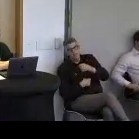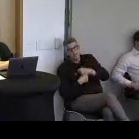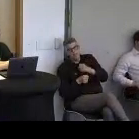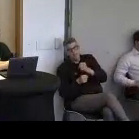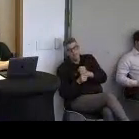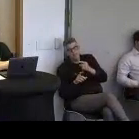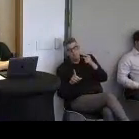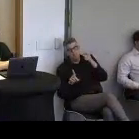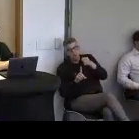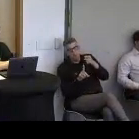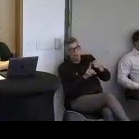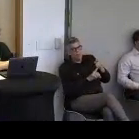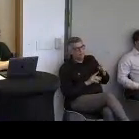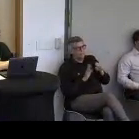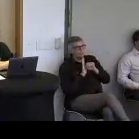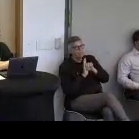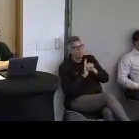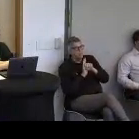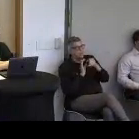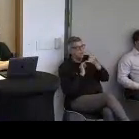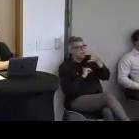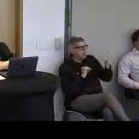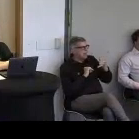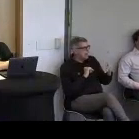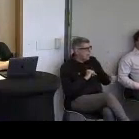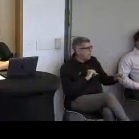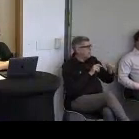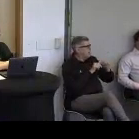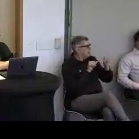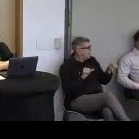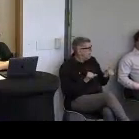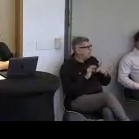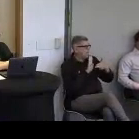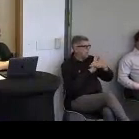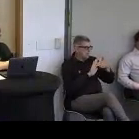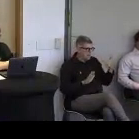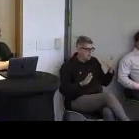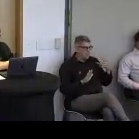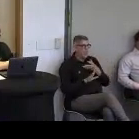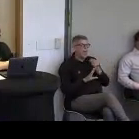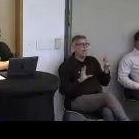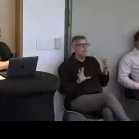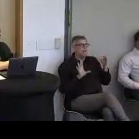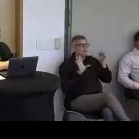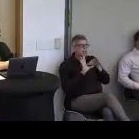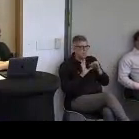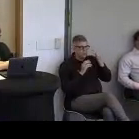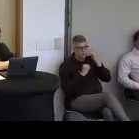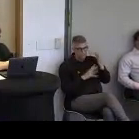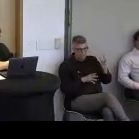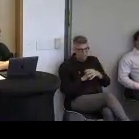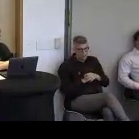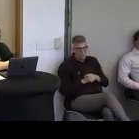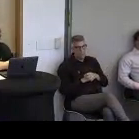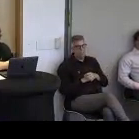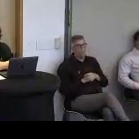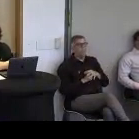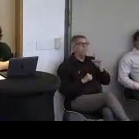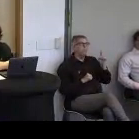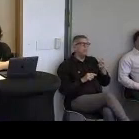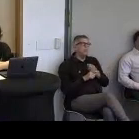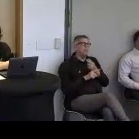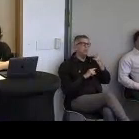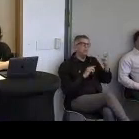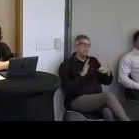lines, areas, labels, and contextual information. We use these to represent things in the real